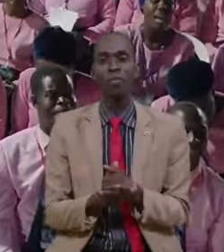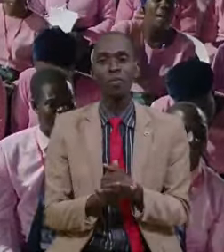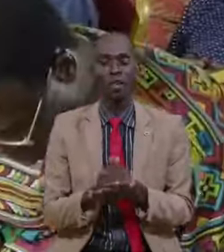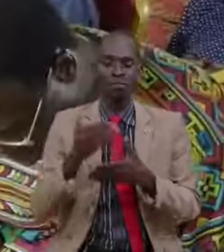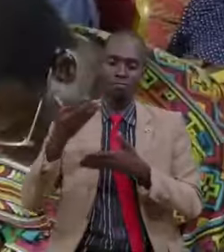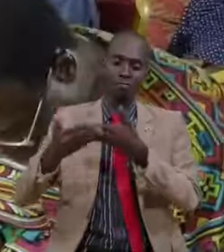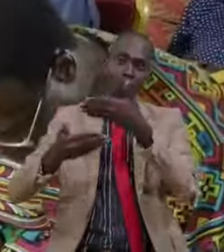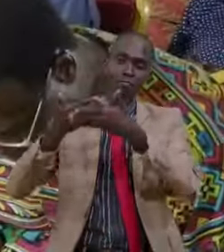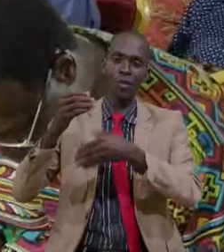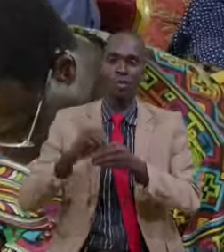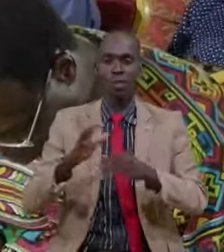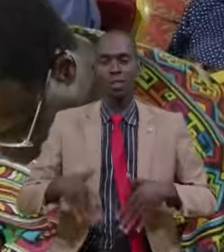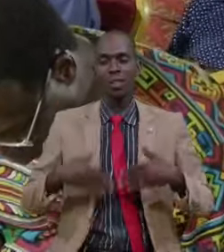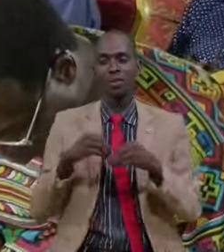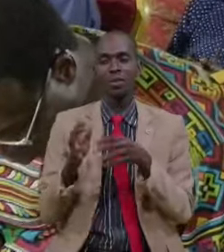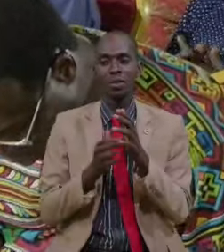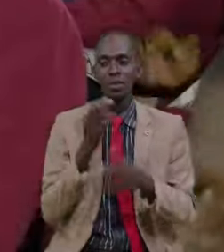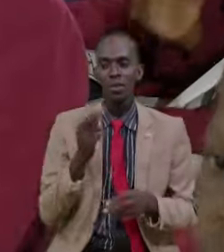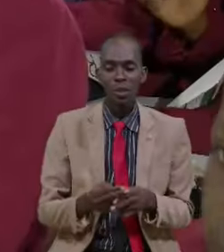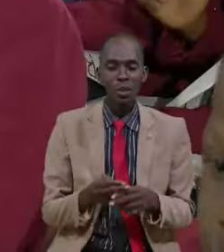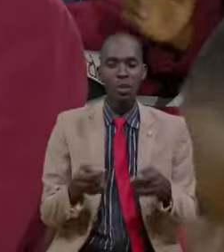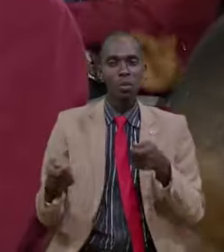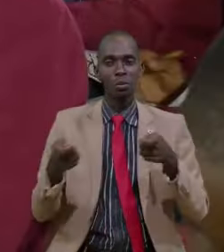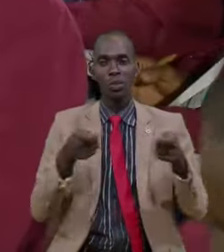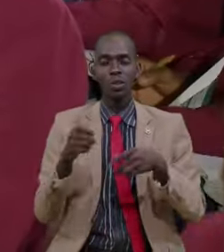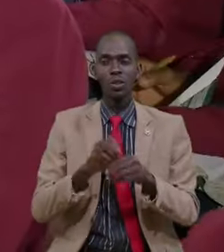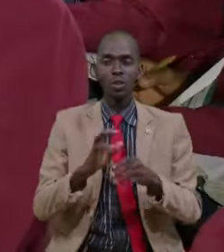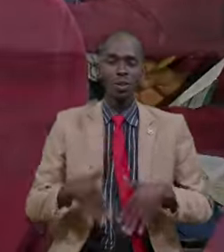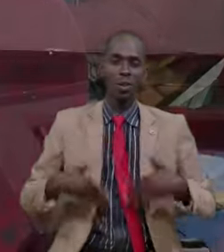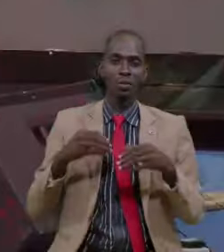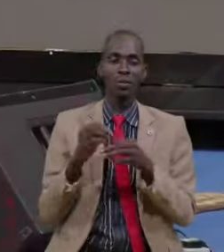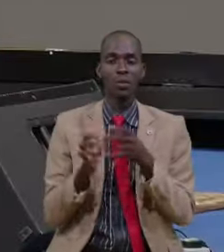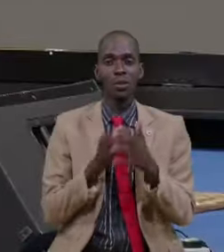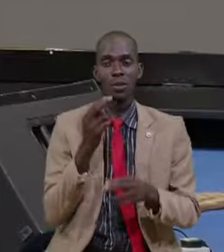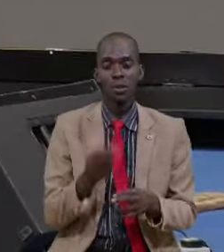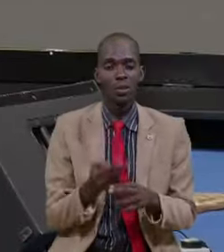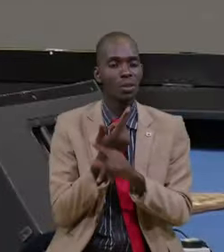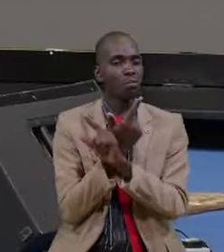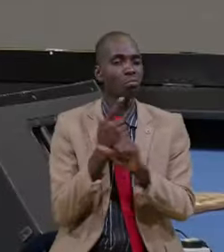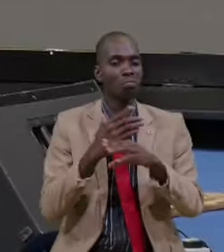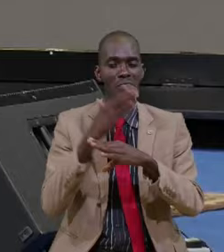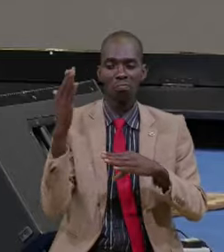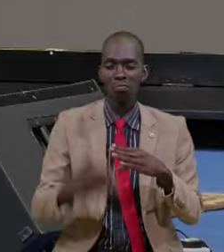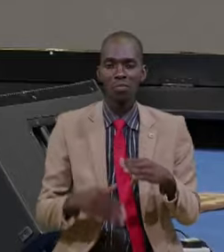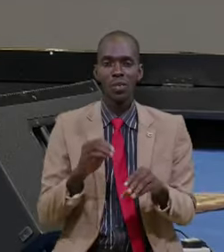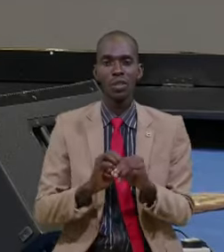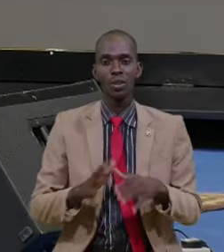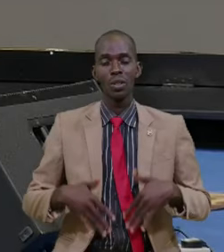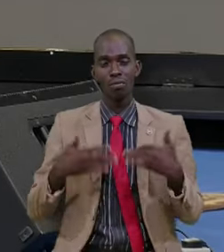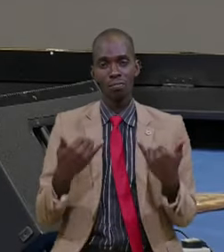life, dominion in your life, liberation total in your life tonight,